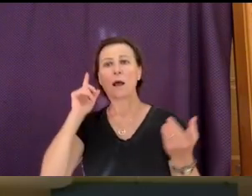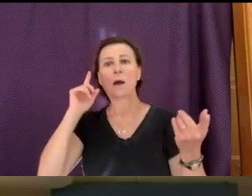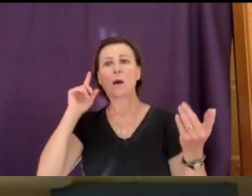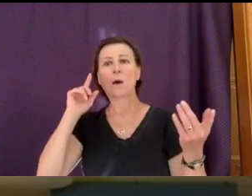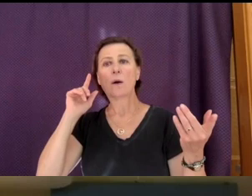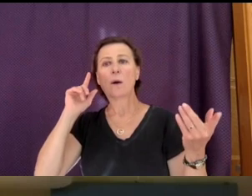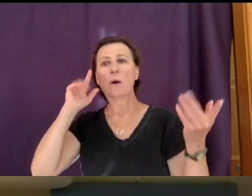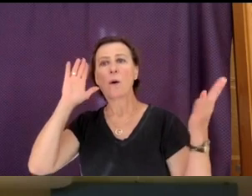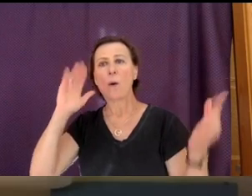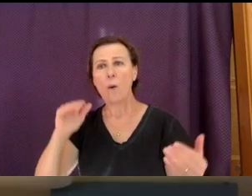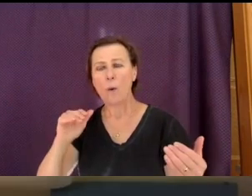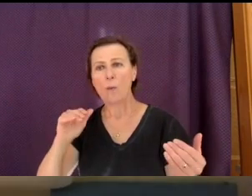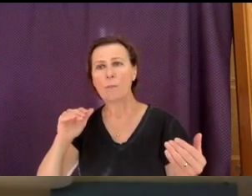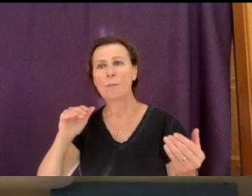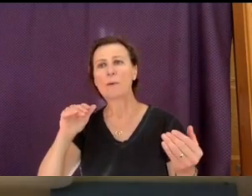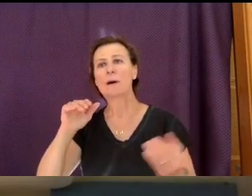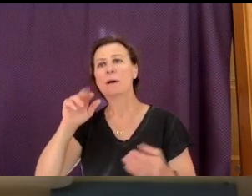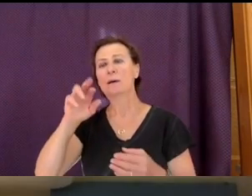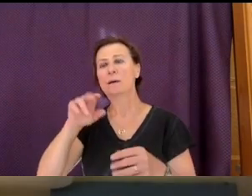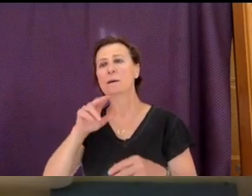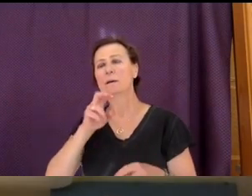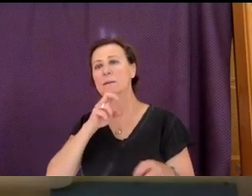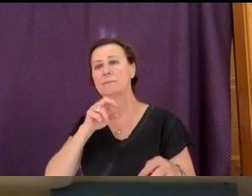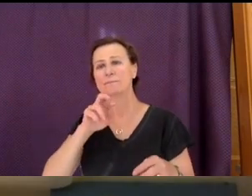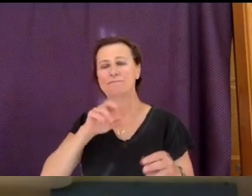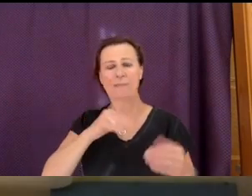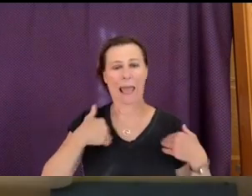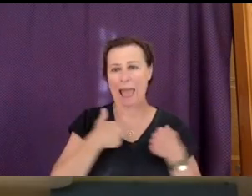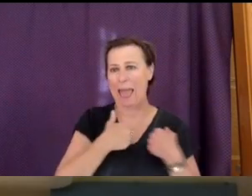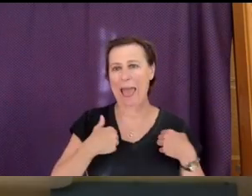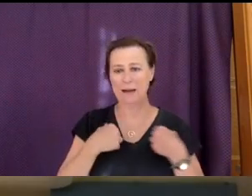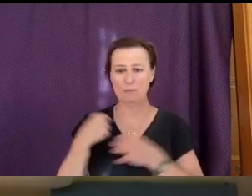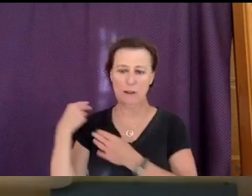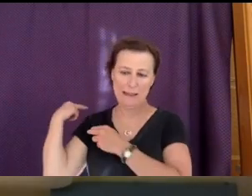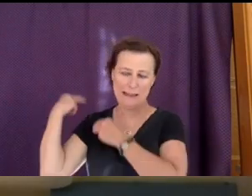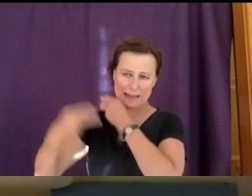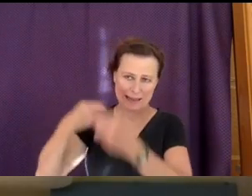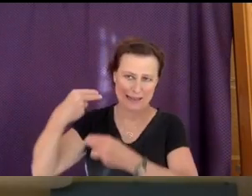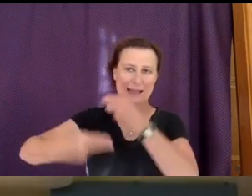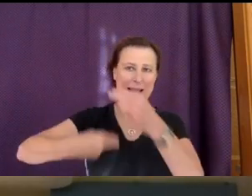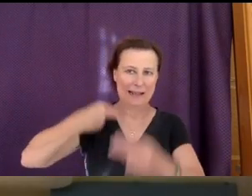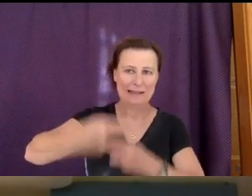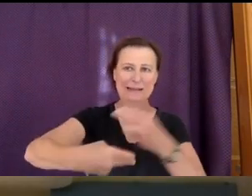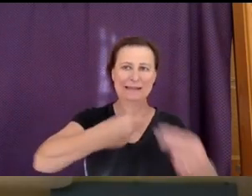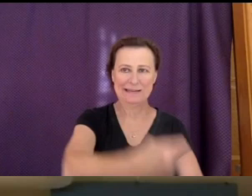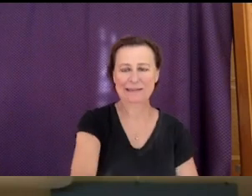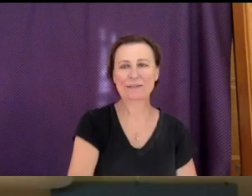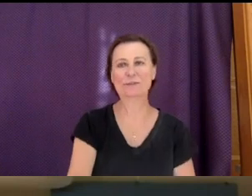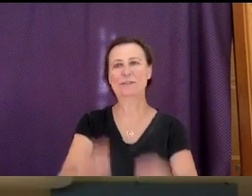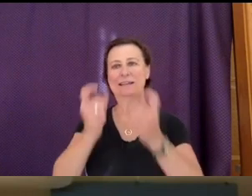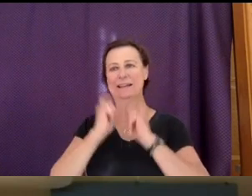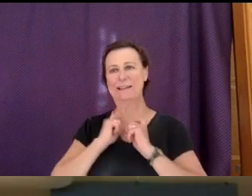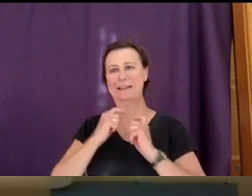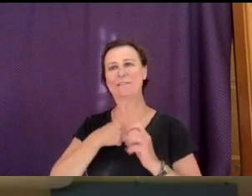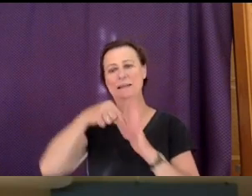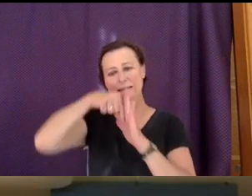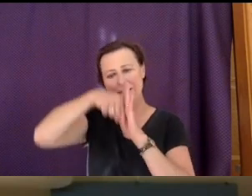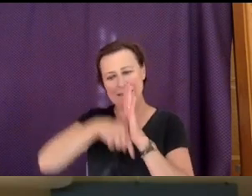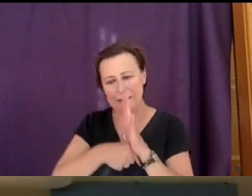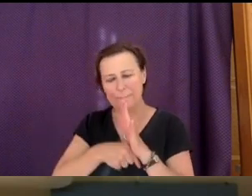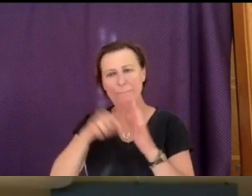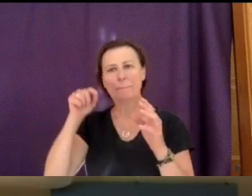bacterial, reptilian, mammalian, primate heritage gives us deep insight and